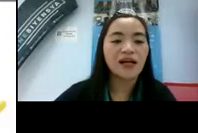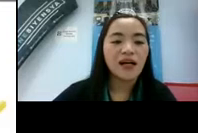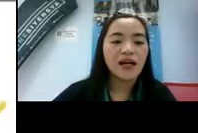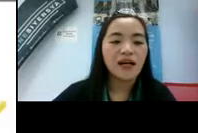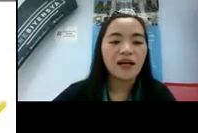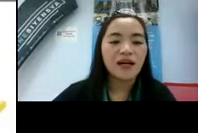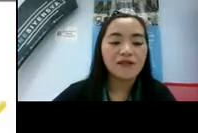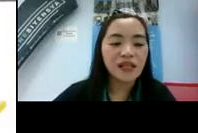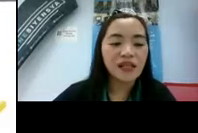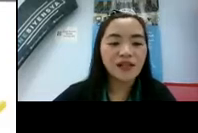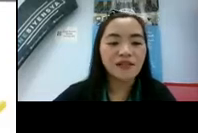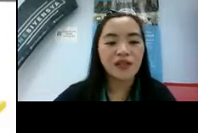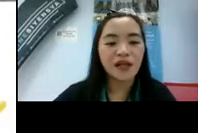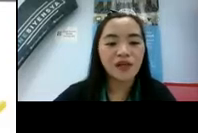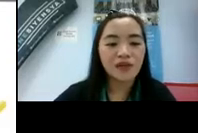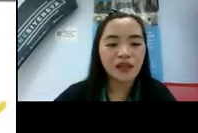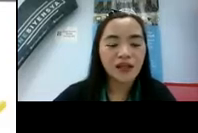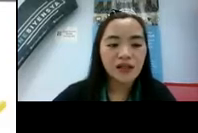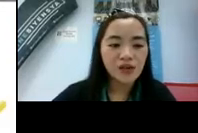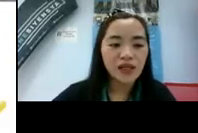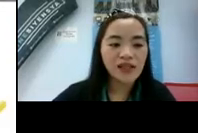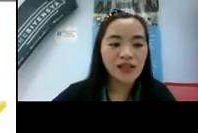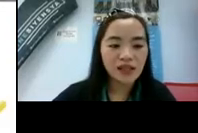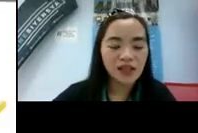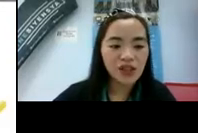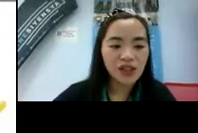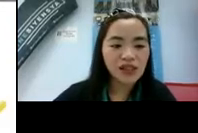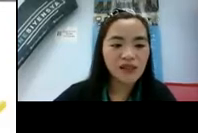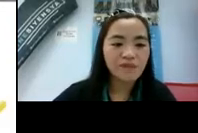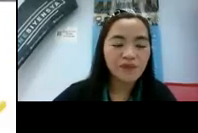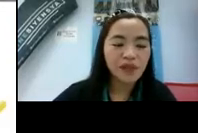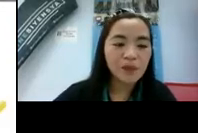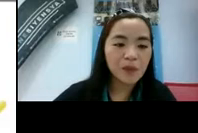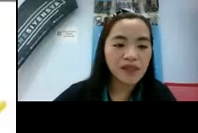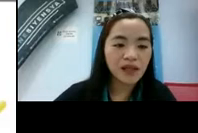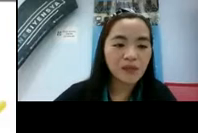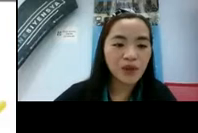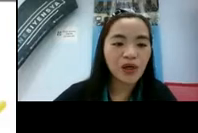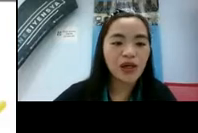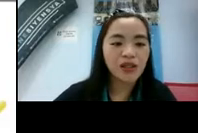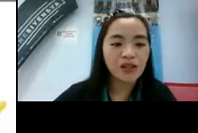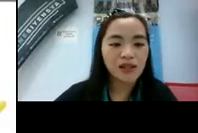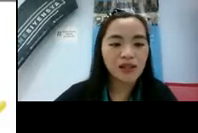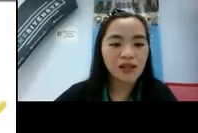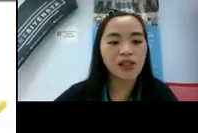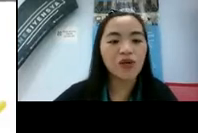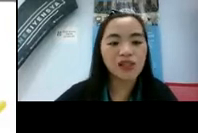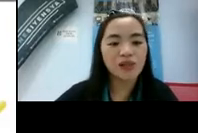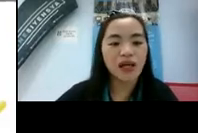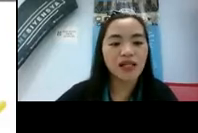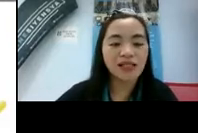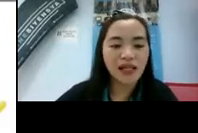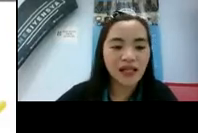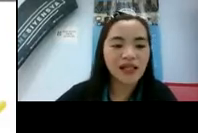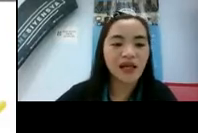sa fitted for our students and teachers. Ipi-present po ang DOST